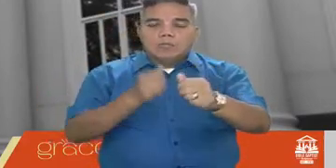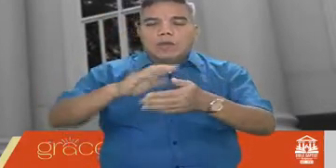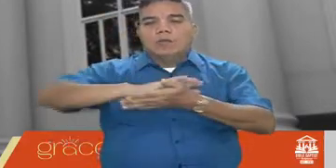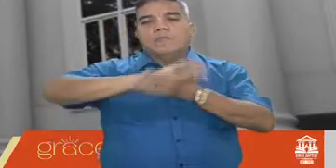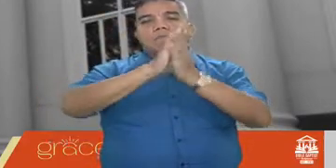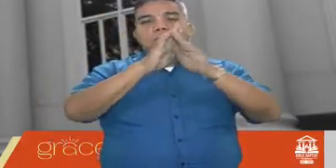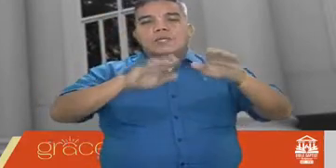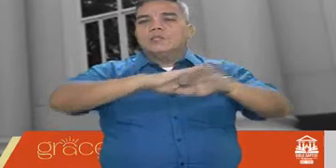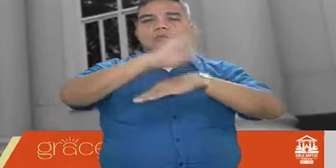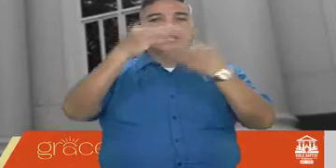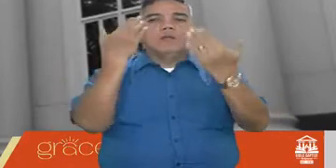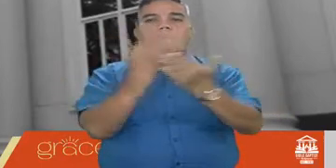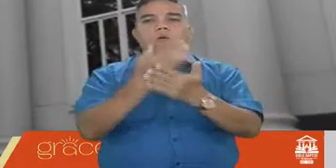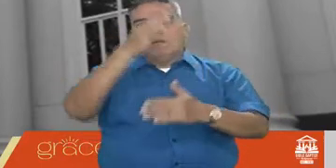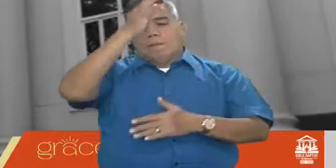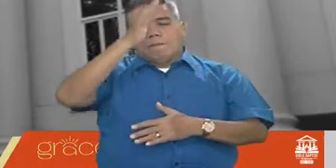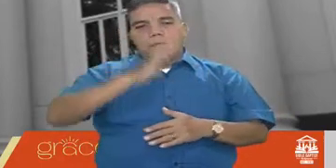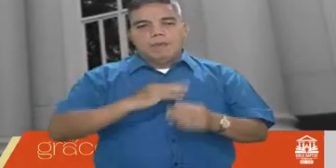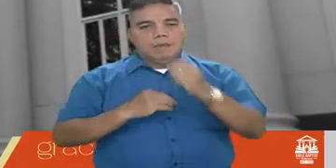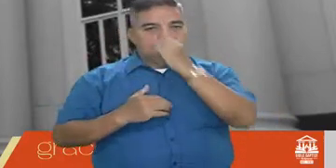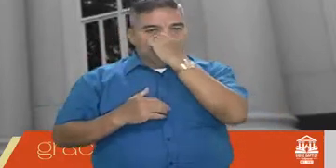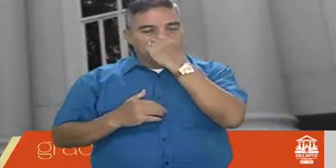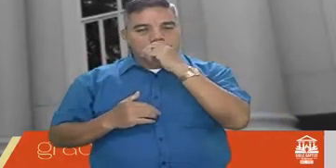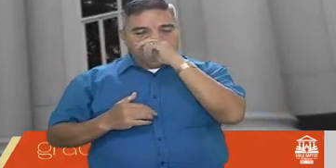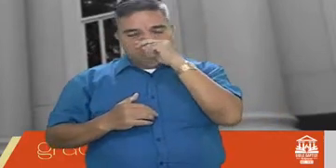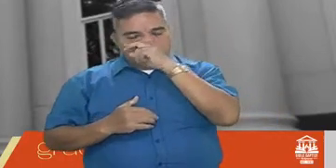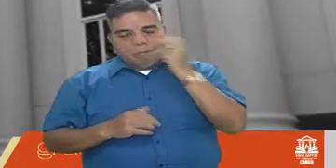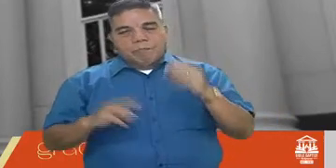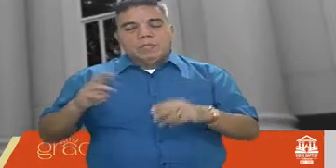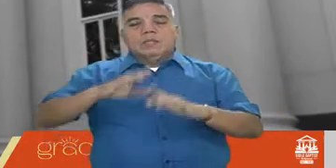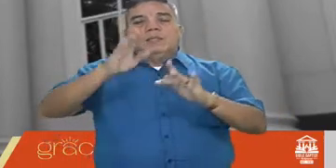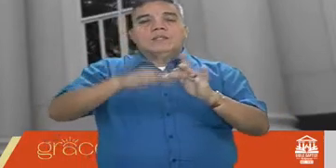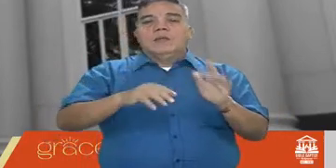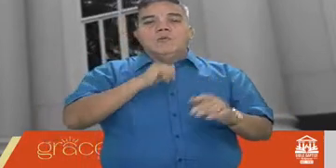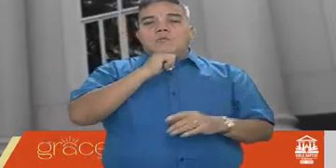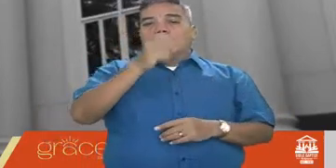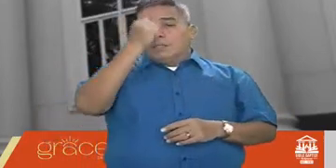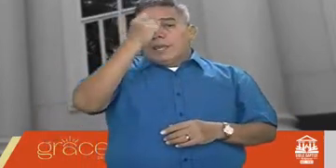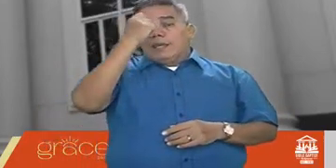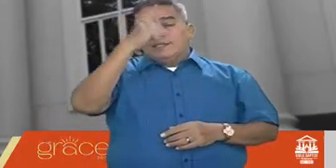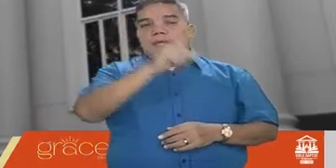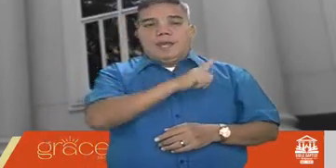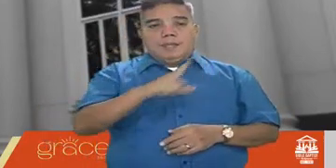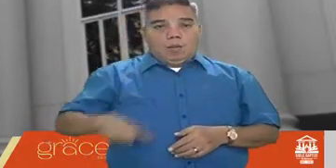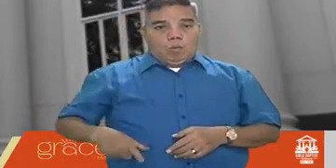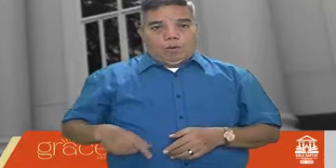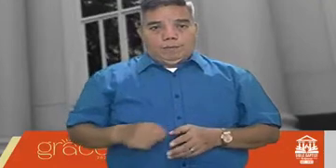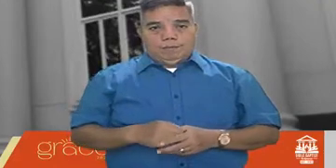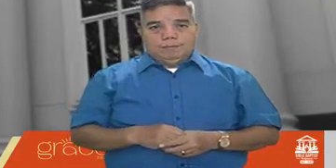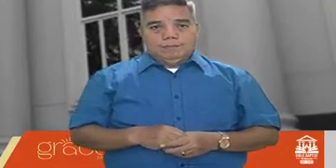peace with all men. Otherwise, we cannot understand the Lord.